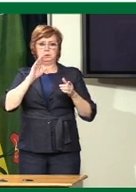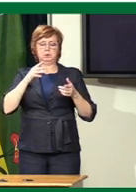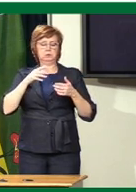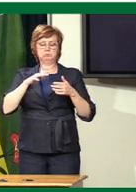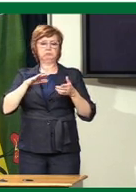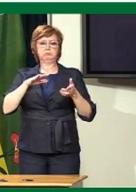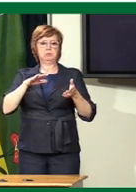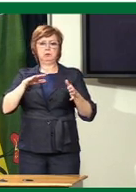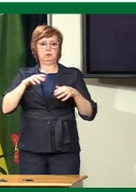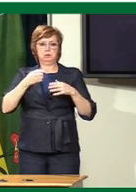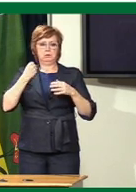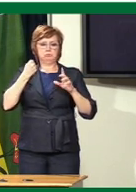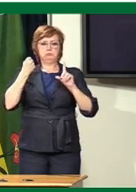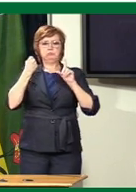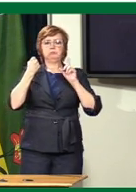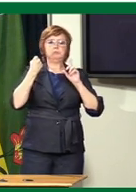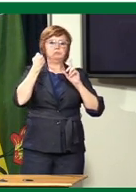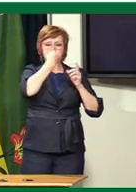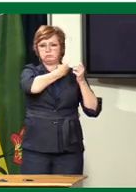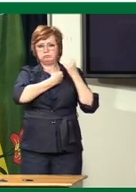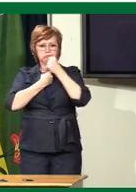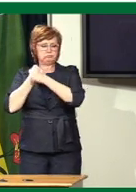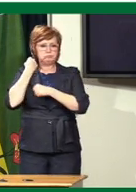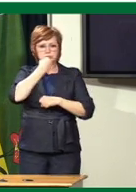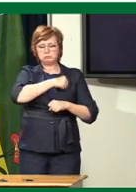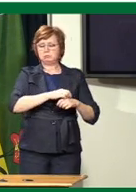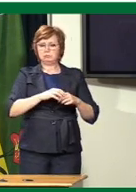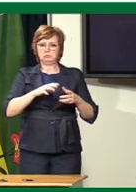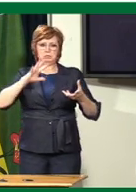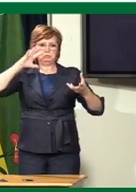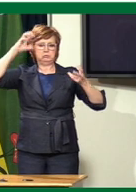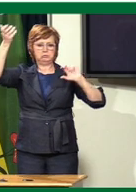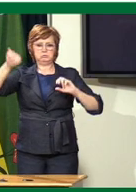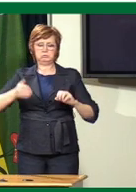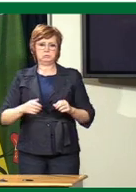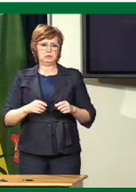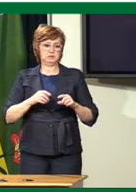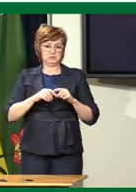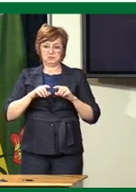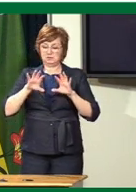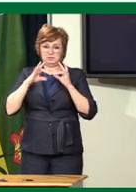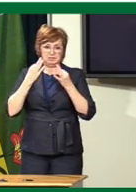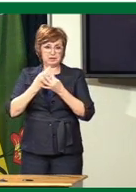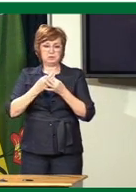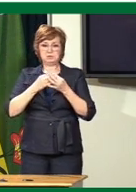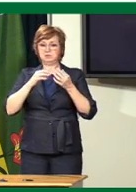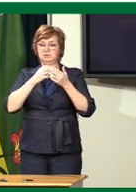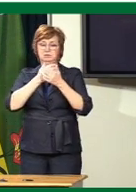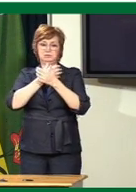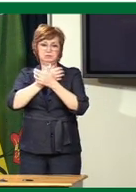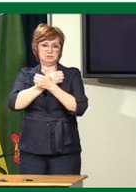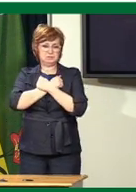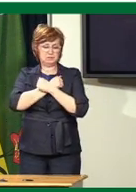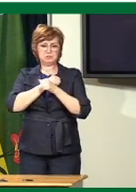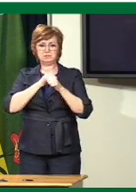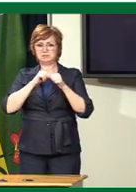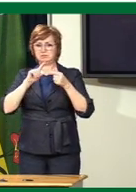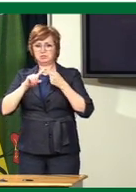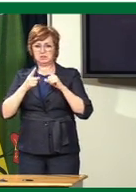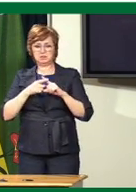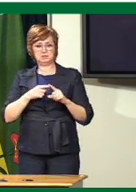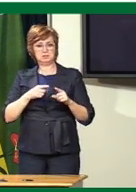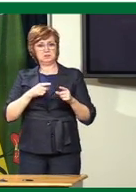be asking them to have more conversations with families whose loved ones aren't going to make it, and we'd be sending a signal that our comfort is more important than